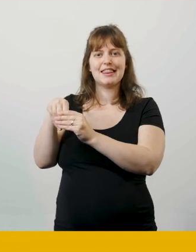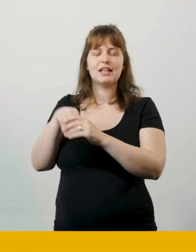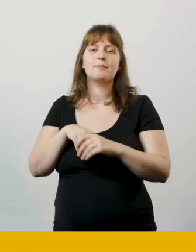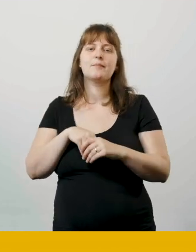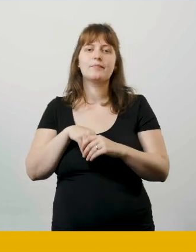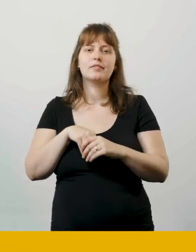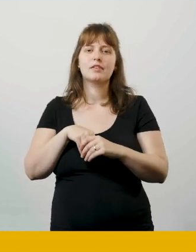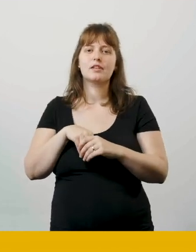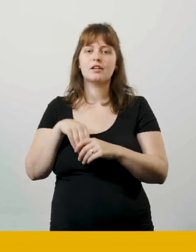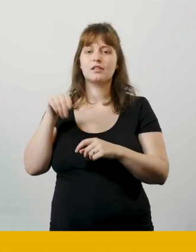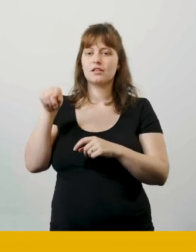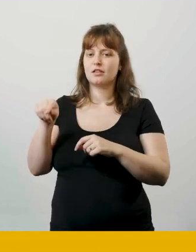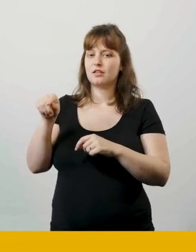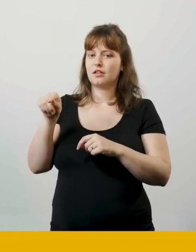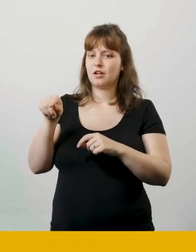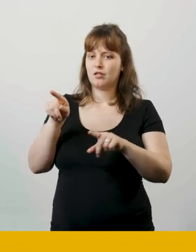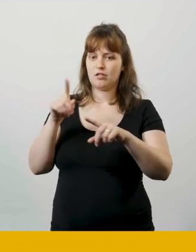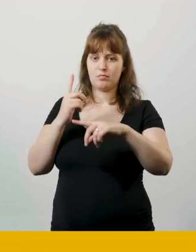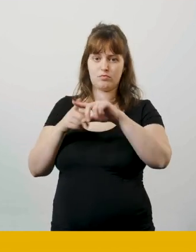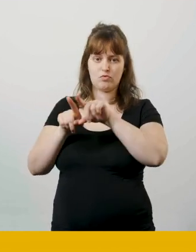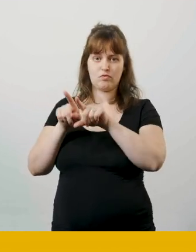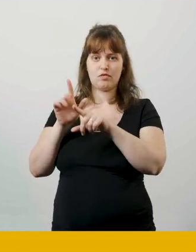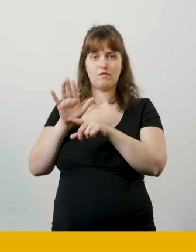the ecosystem where your target will